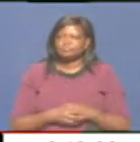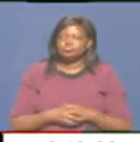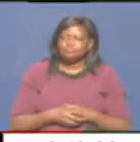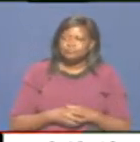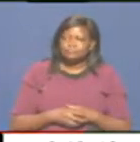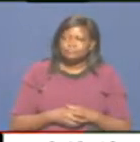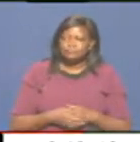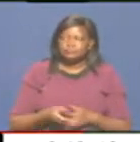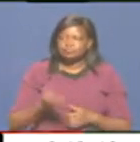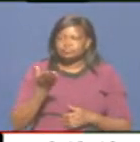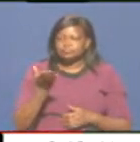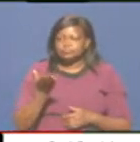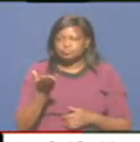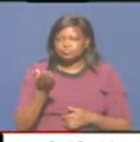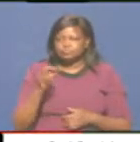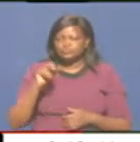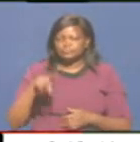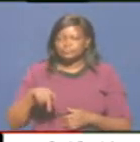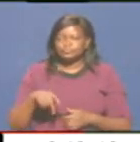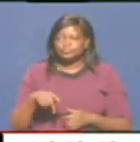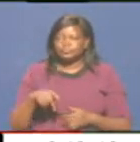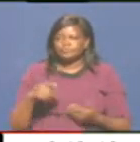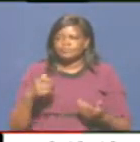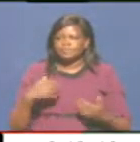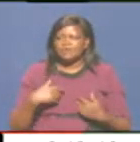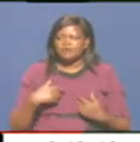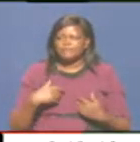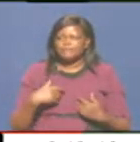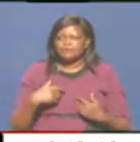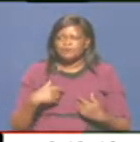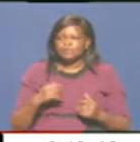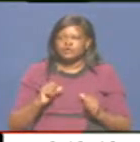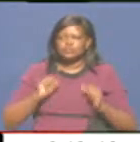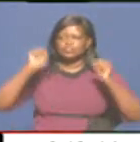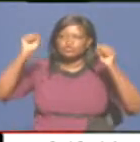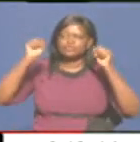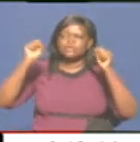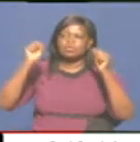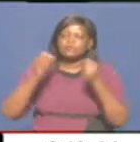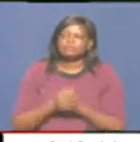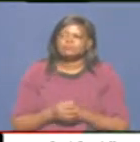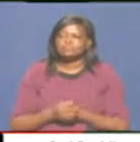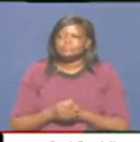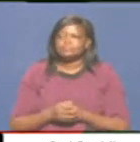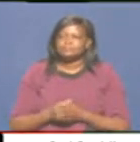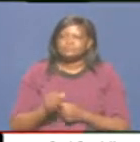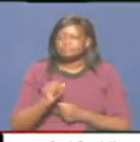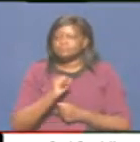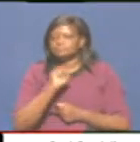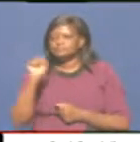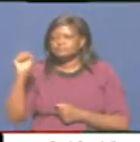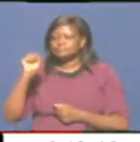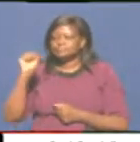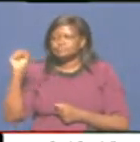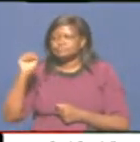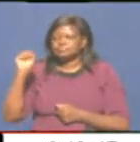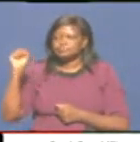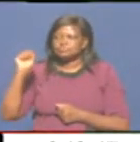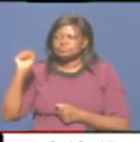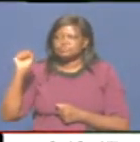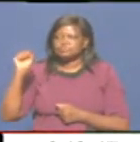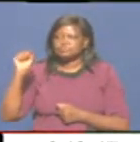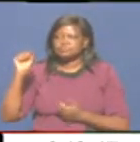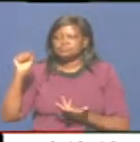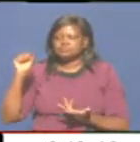tent or the VIP dais, you shall have Shujaas. I think on the right of the tent, you'll have Shujaas or